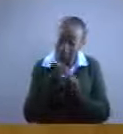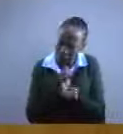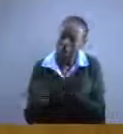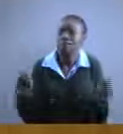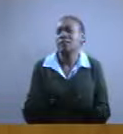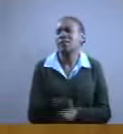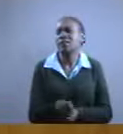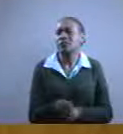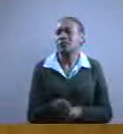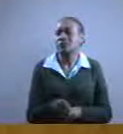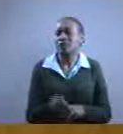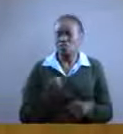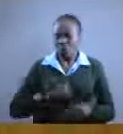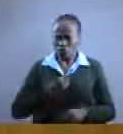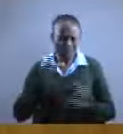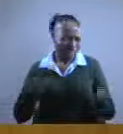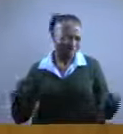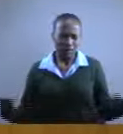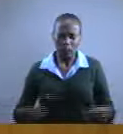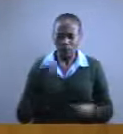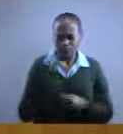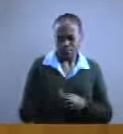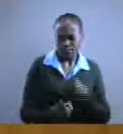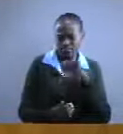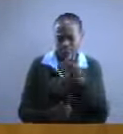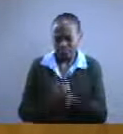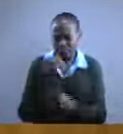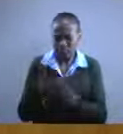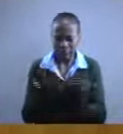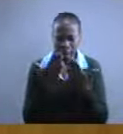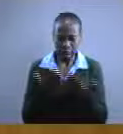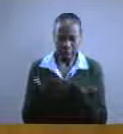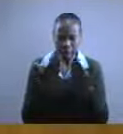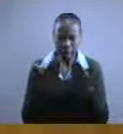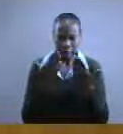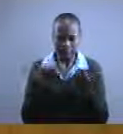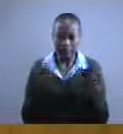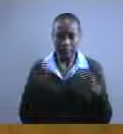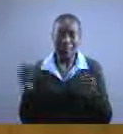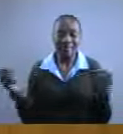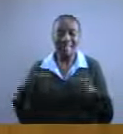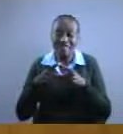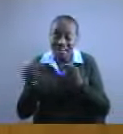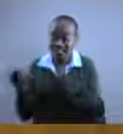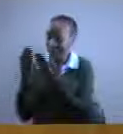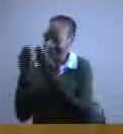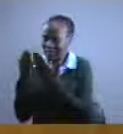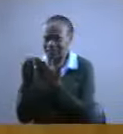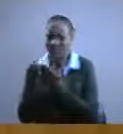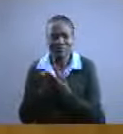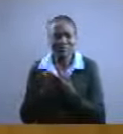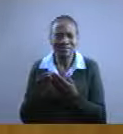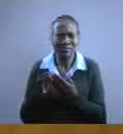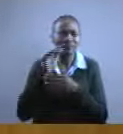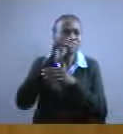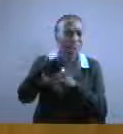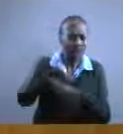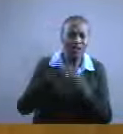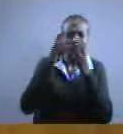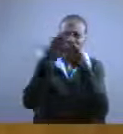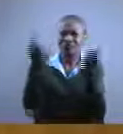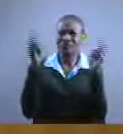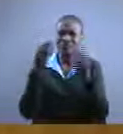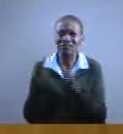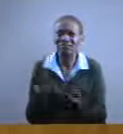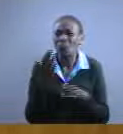young people continue to leave the formal education system with no hope of attaining an income, dignity,